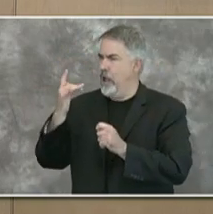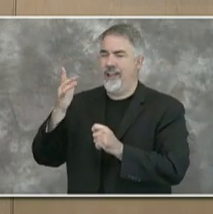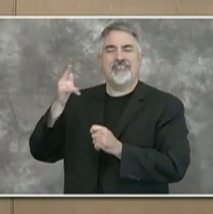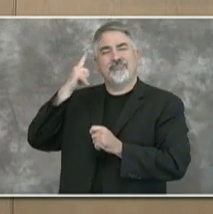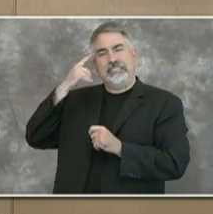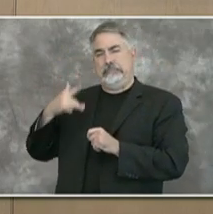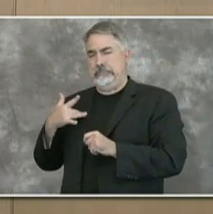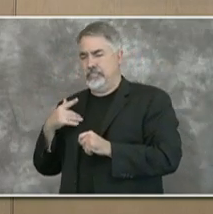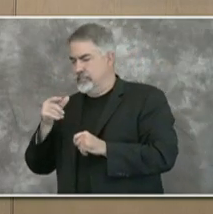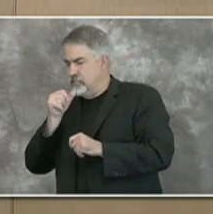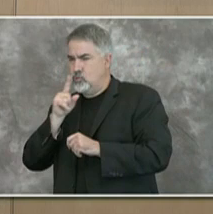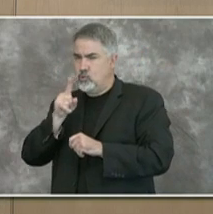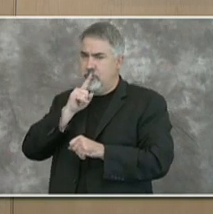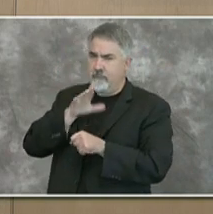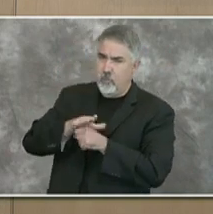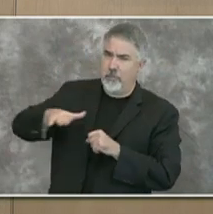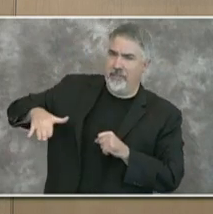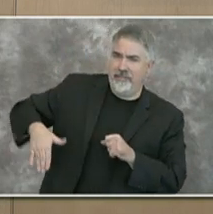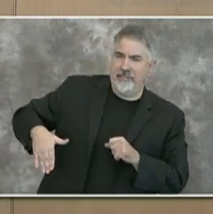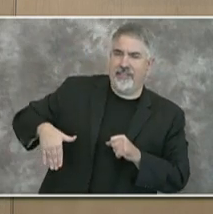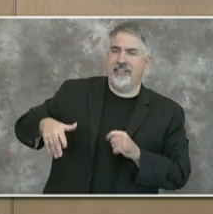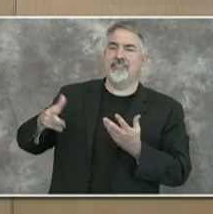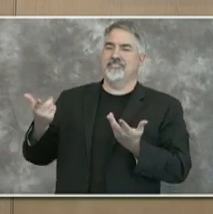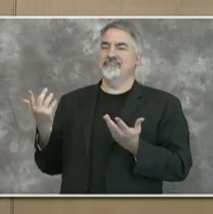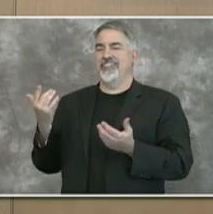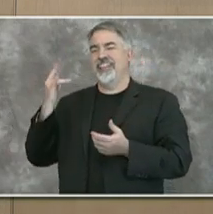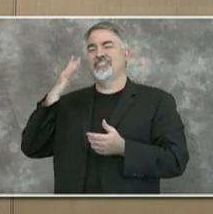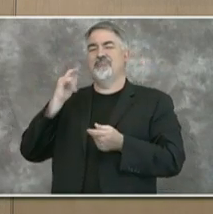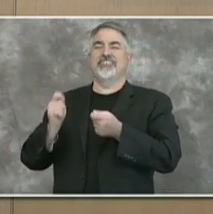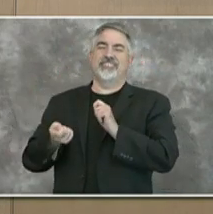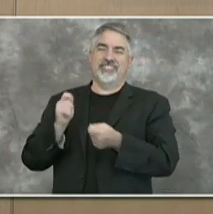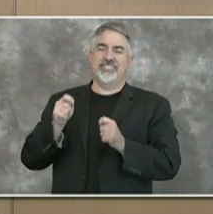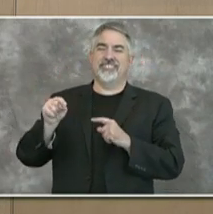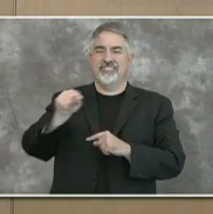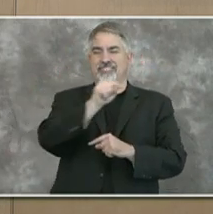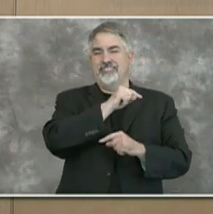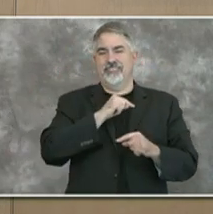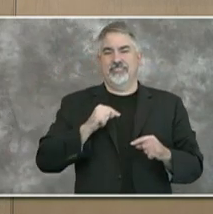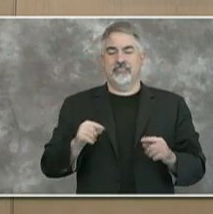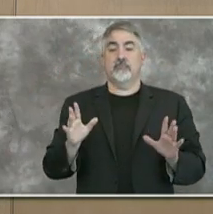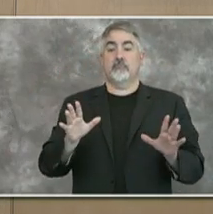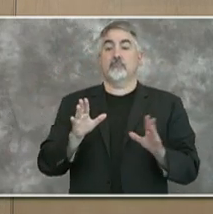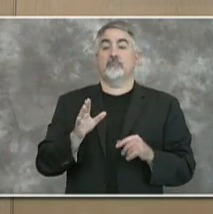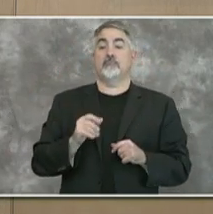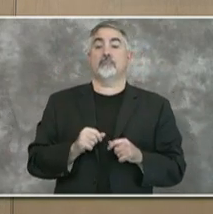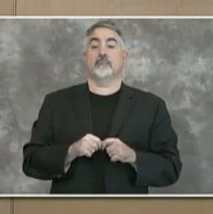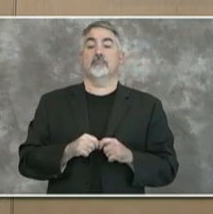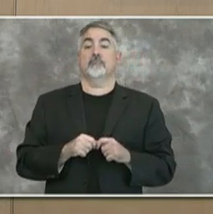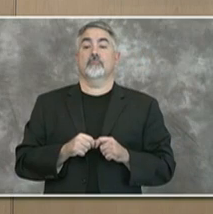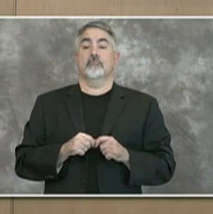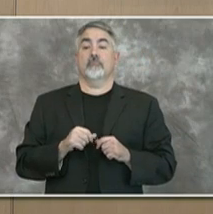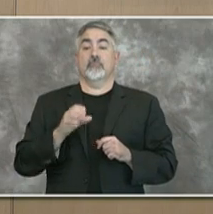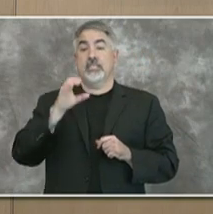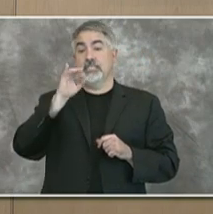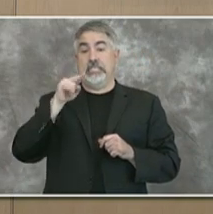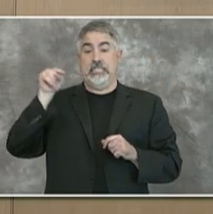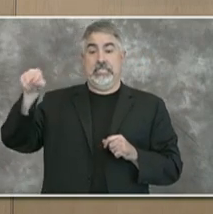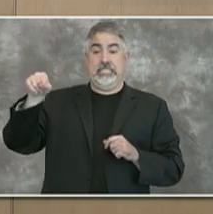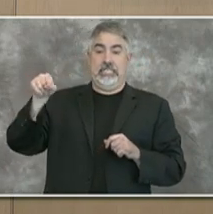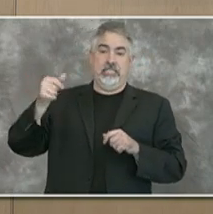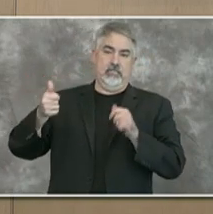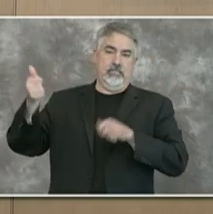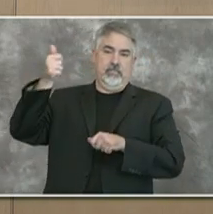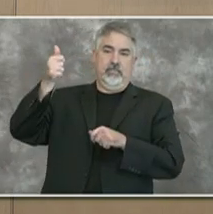city themselves does not, they do not make that change. That is done by our epidemiology staff. As more information